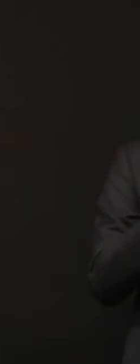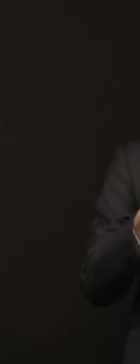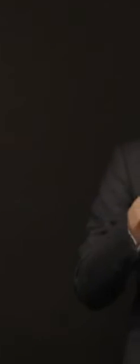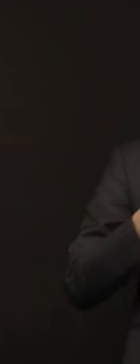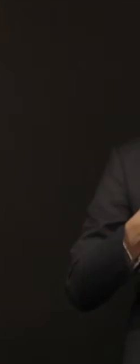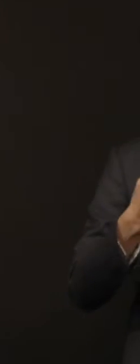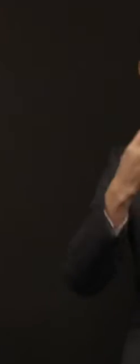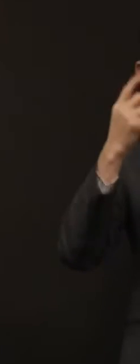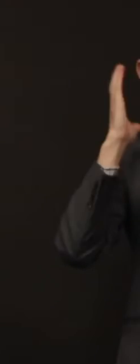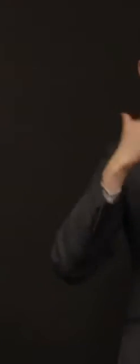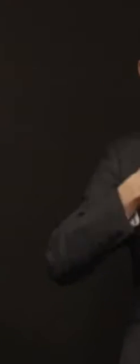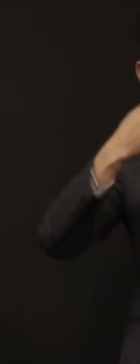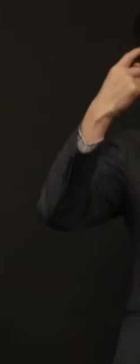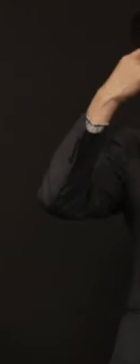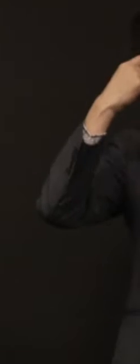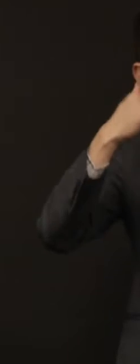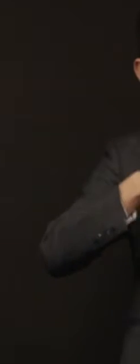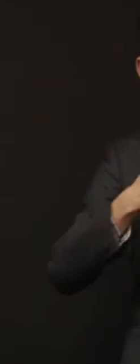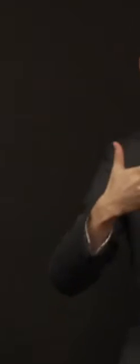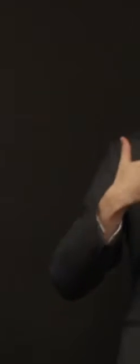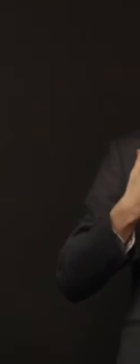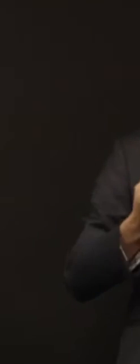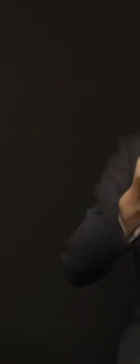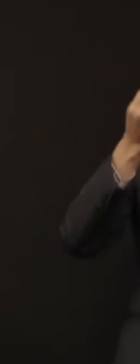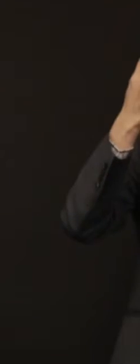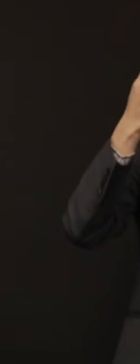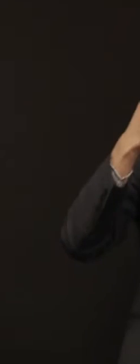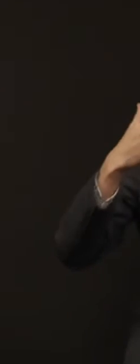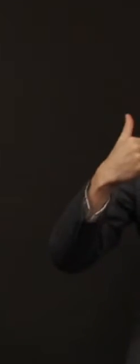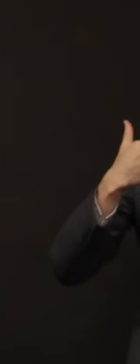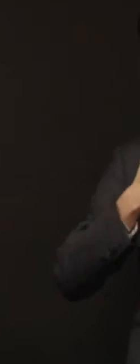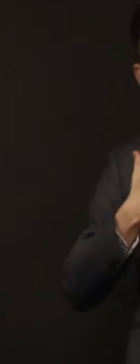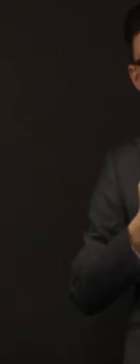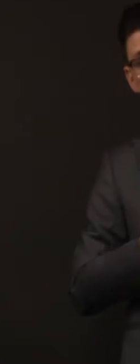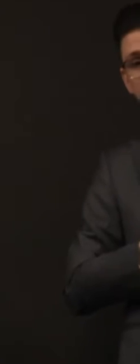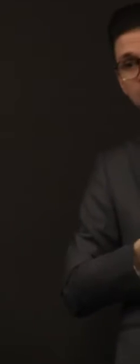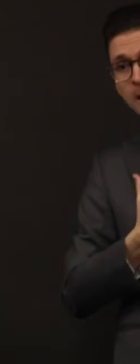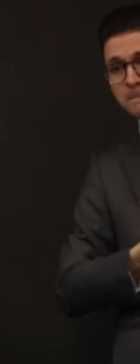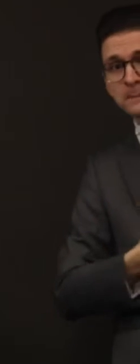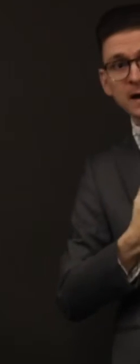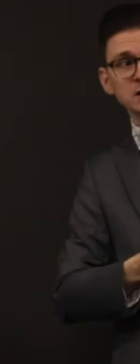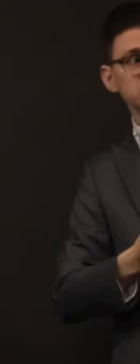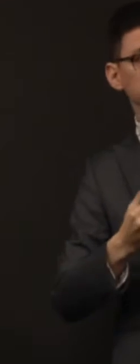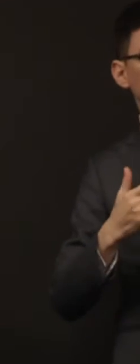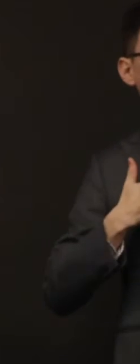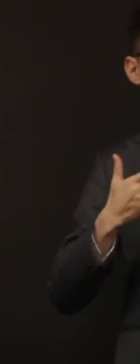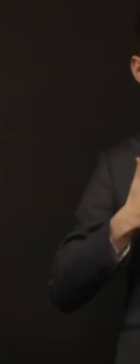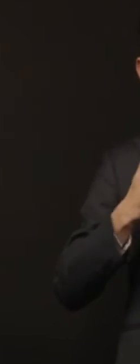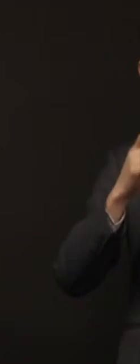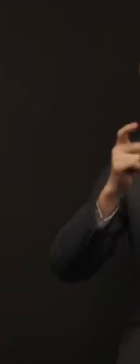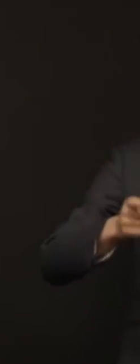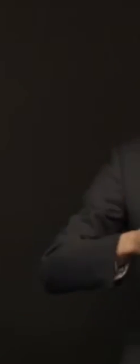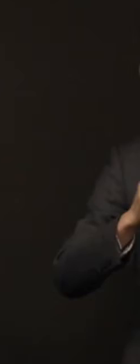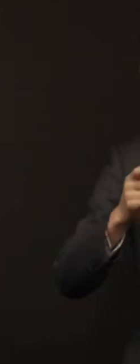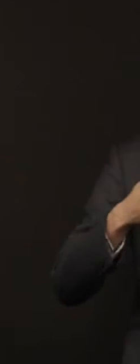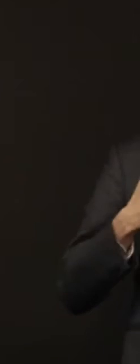with understanding, with compassion. I thought that I was a generous person, that I